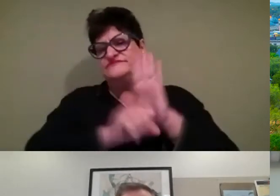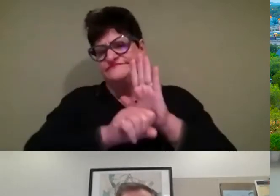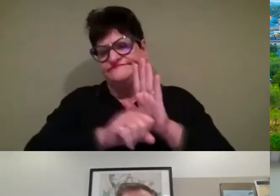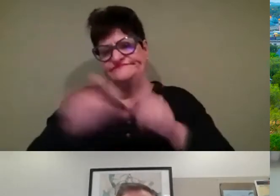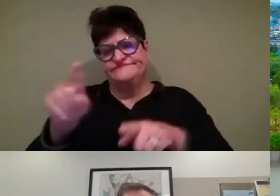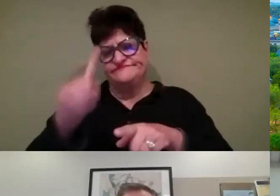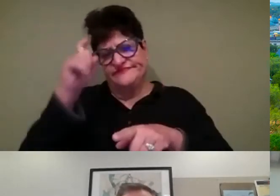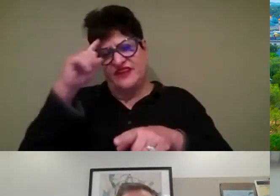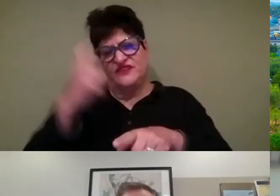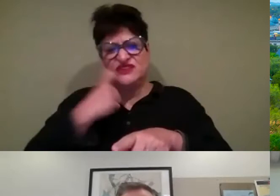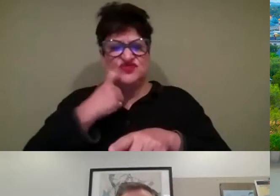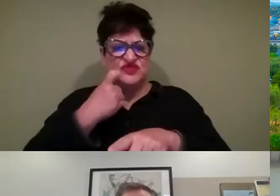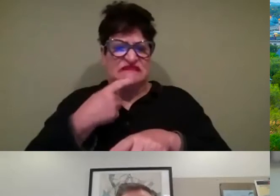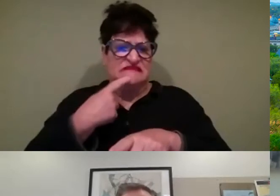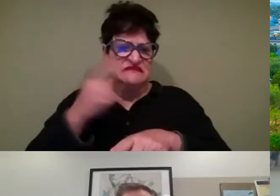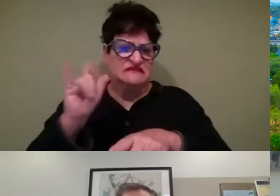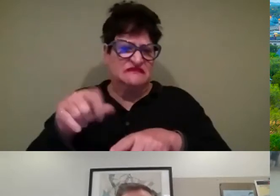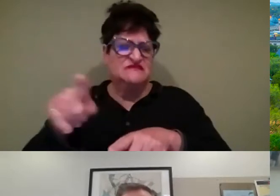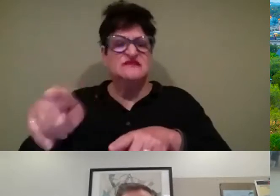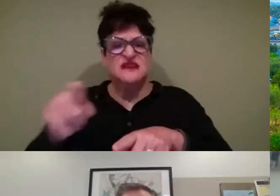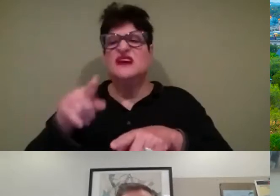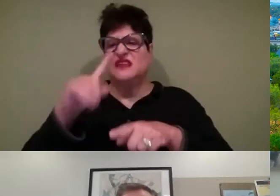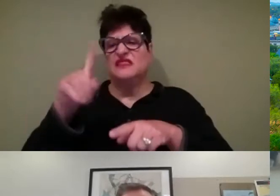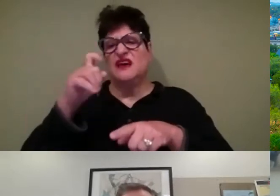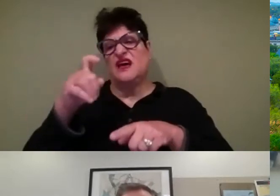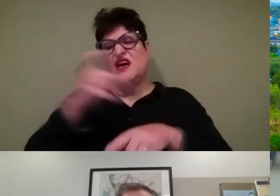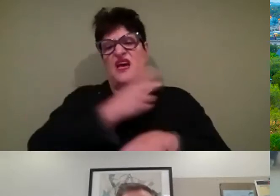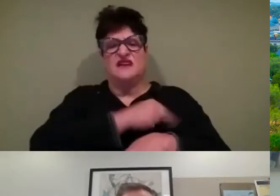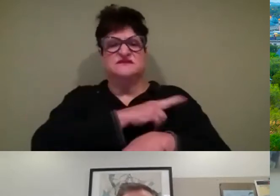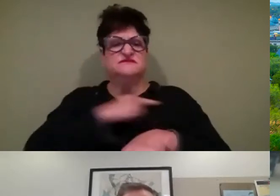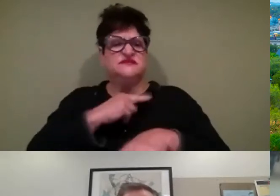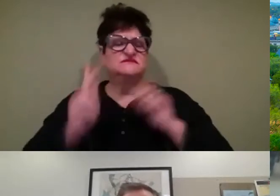we currently, our hospitalizations, I'm just pulling it up really quickly.